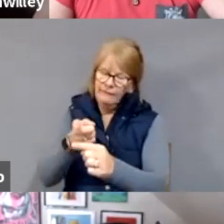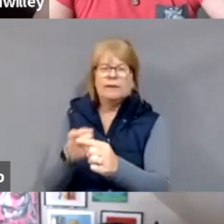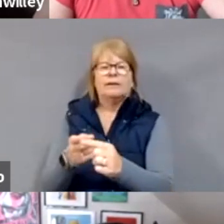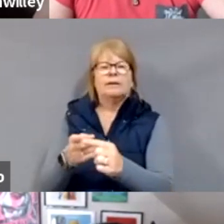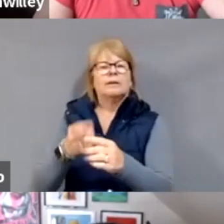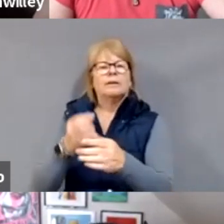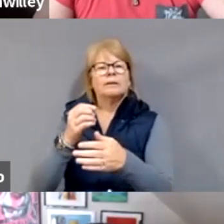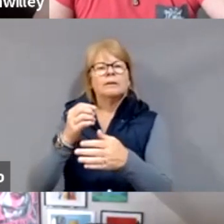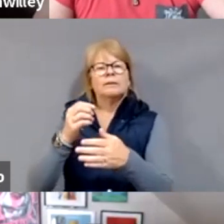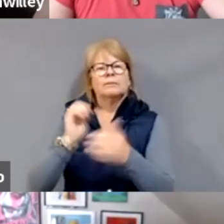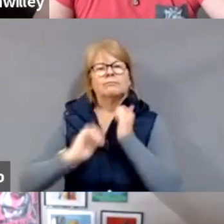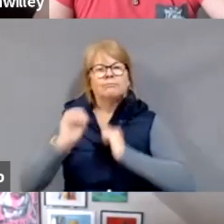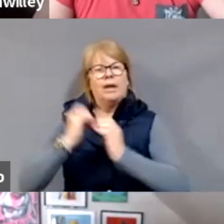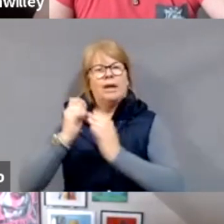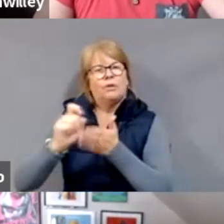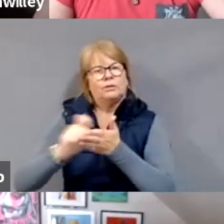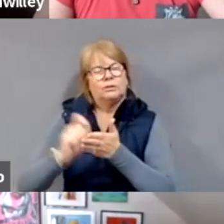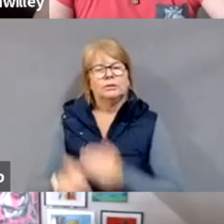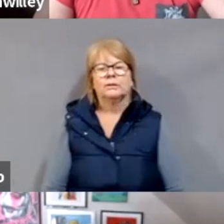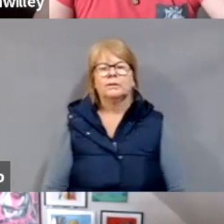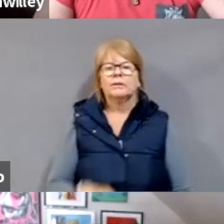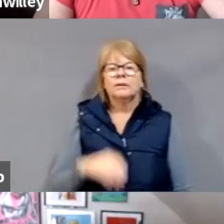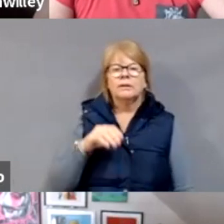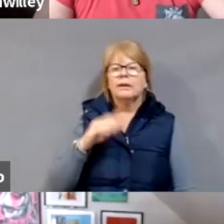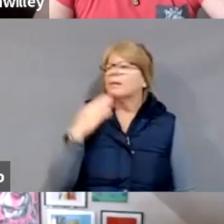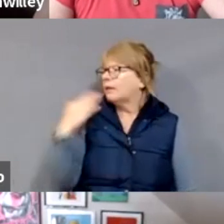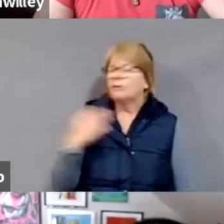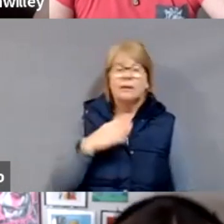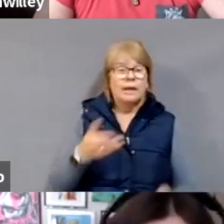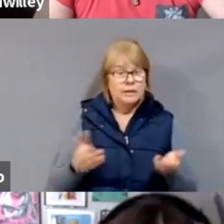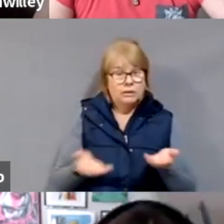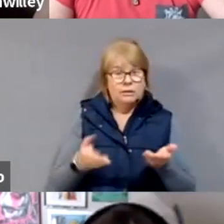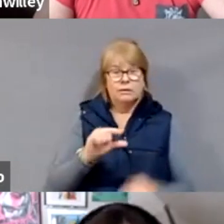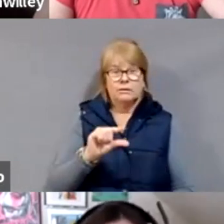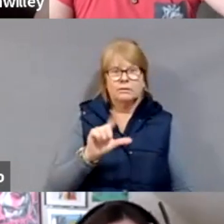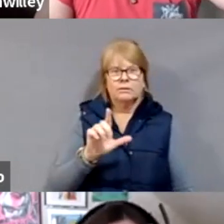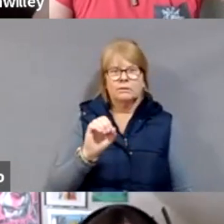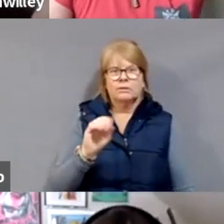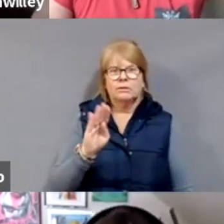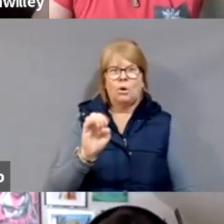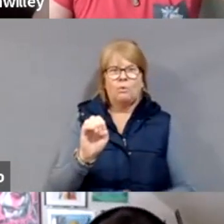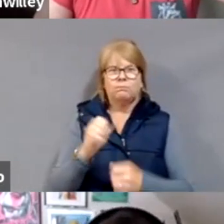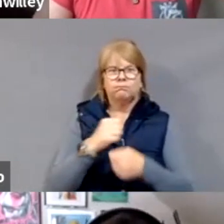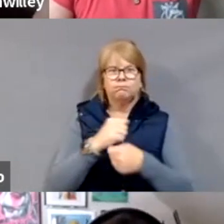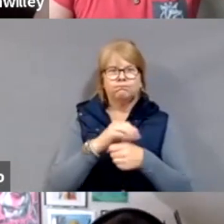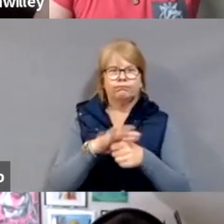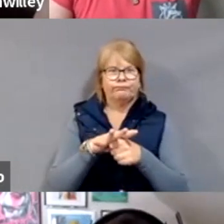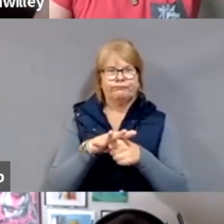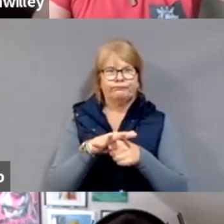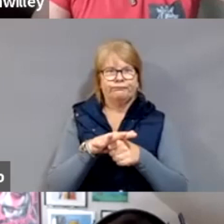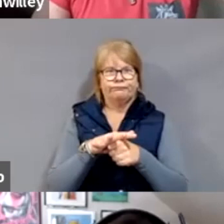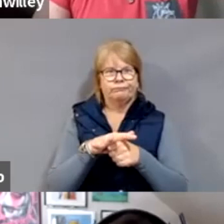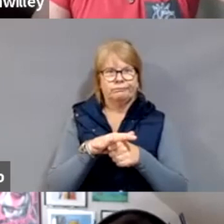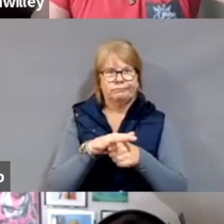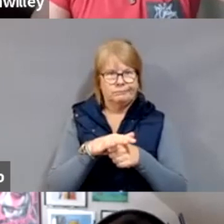Mary. Yeah, at the Globe, as some of you may know, COVID set everything in a weird place, and then we